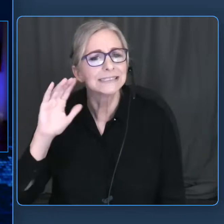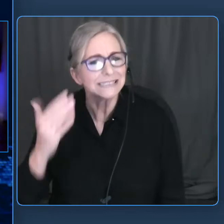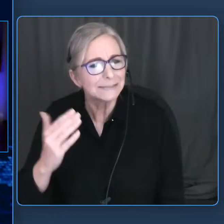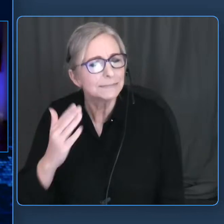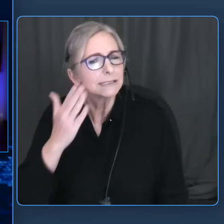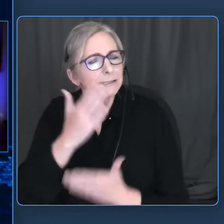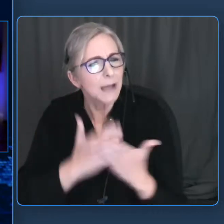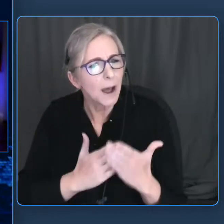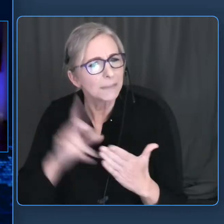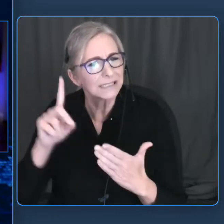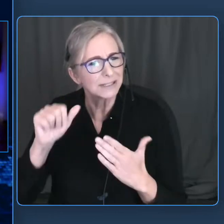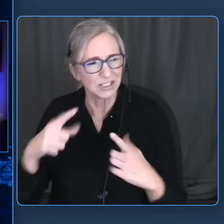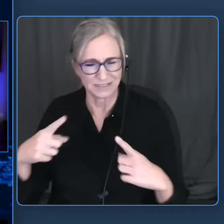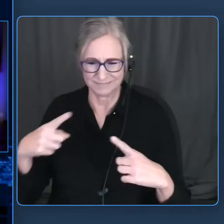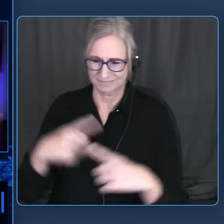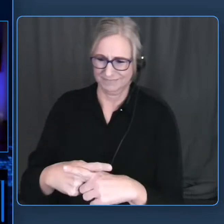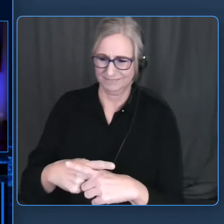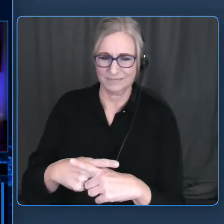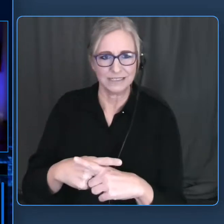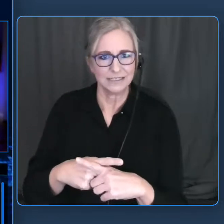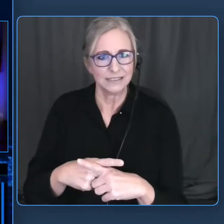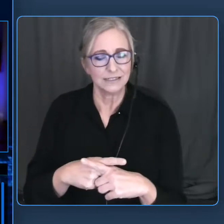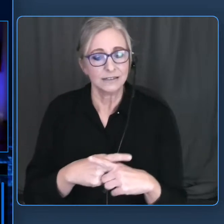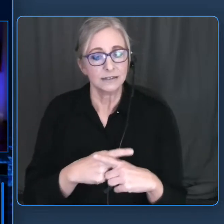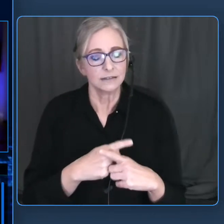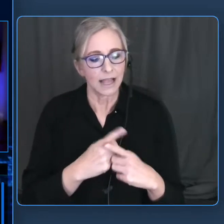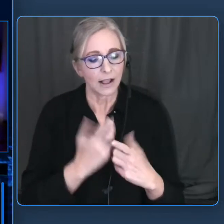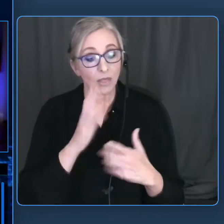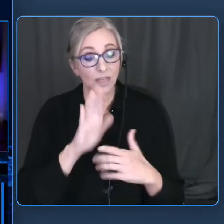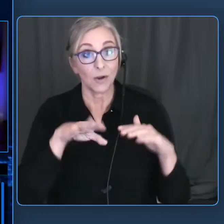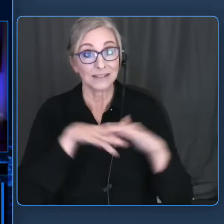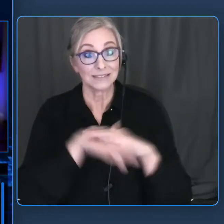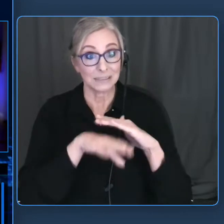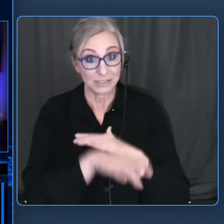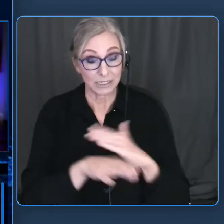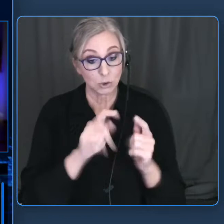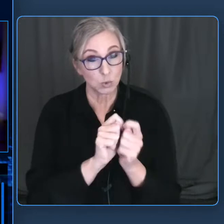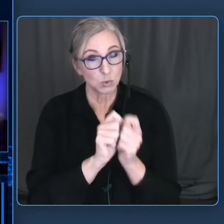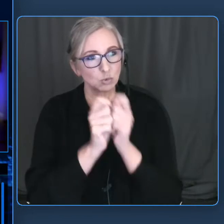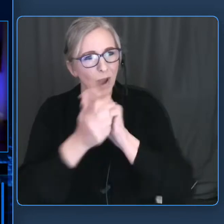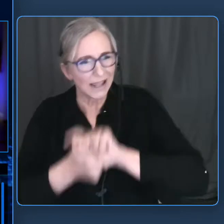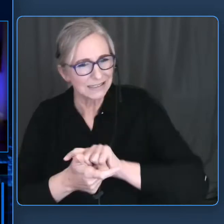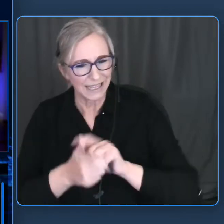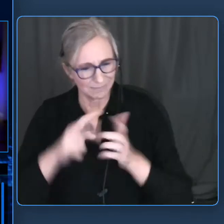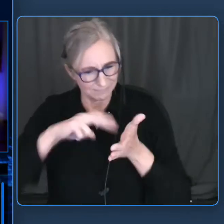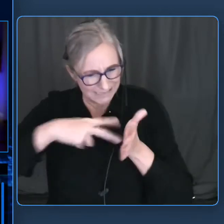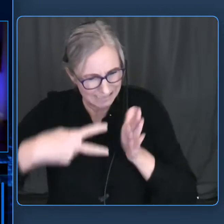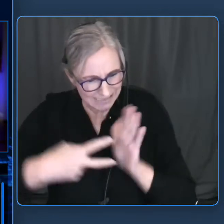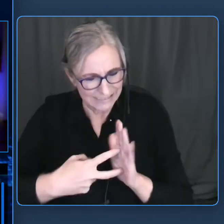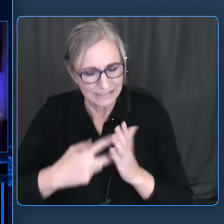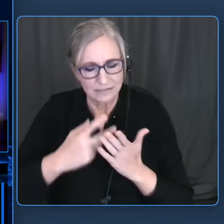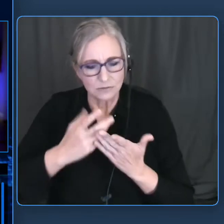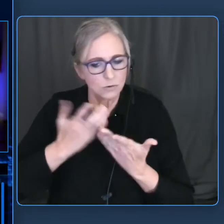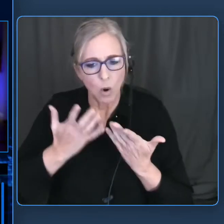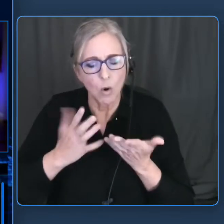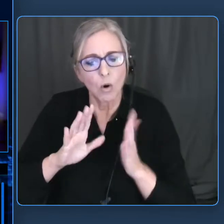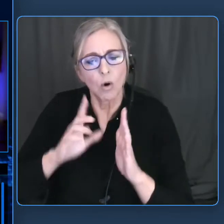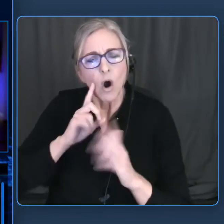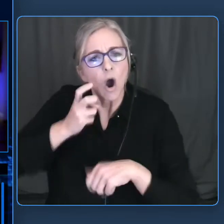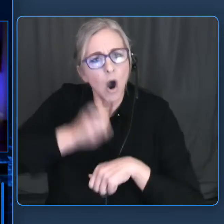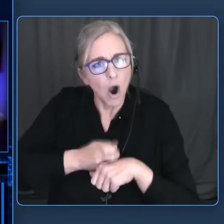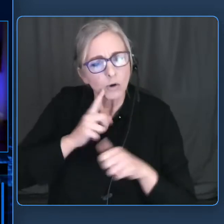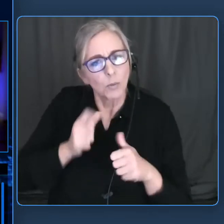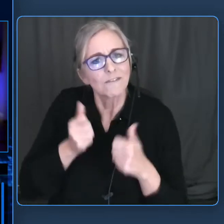disabilities contradict each other in how they need their accessibility to translate. So there would be a difficulty in trying to provide